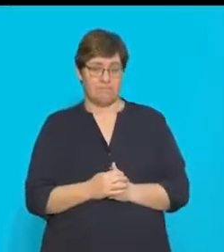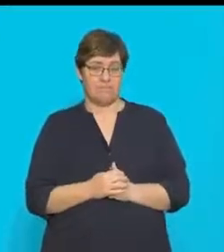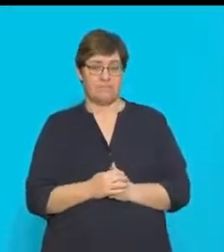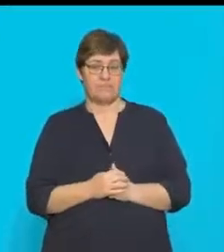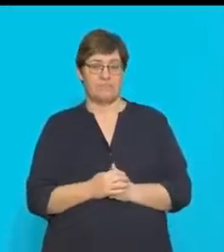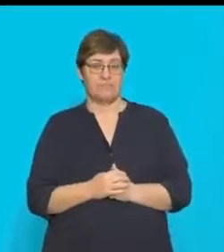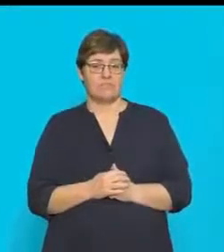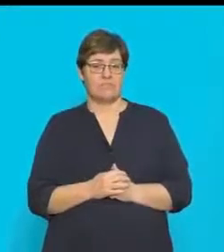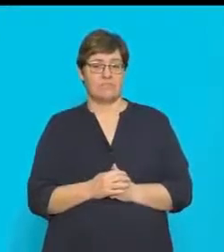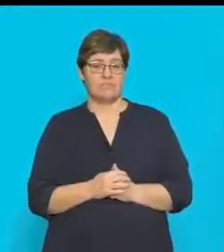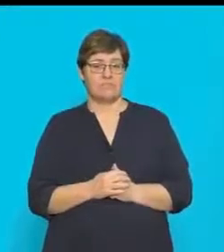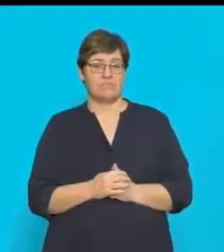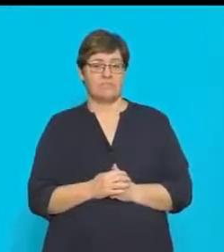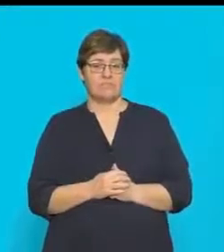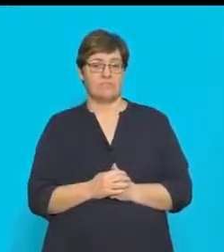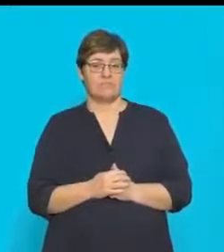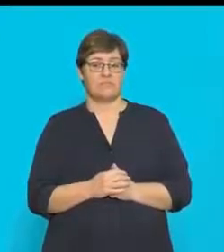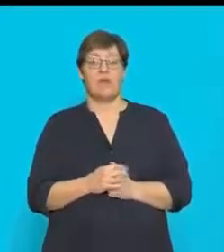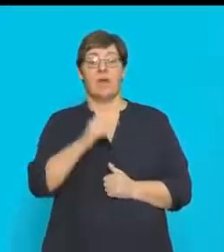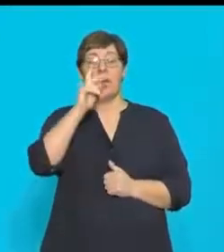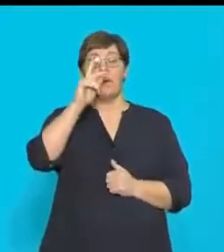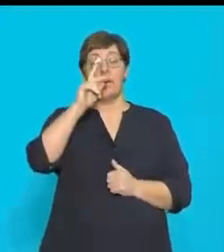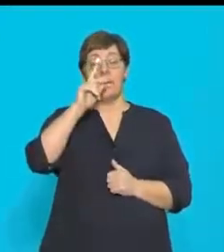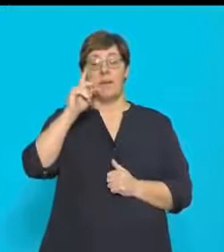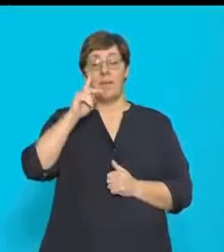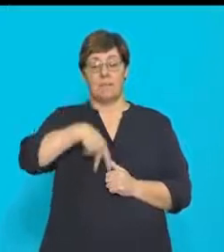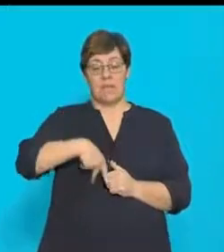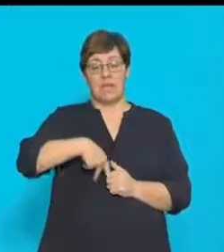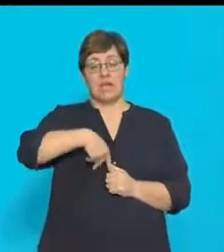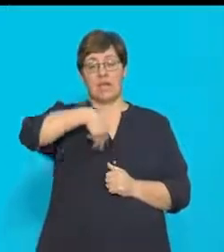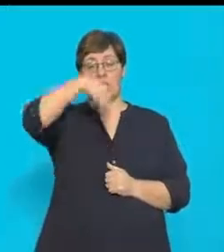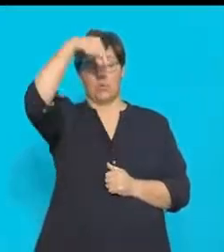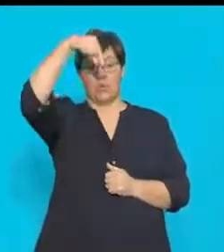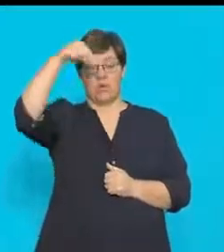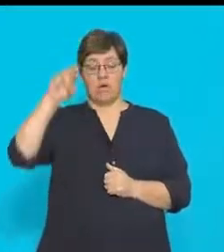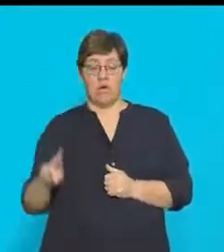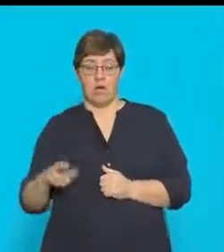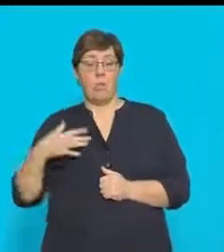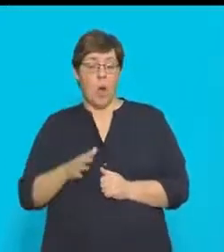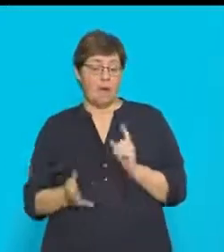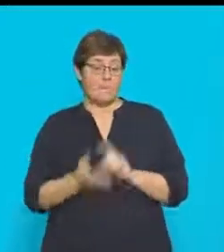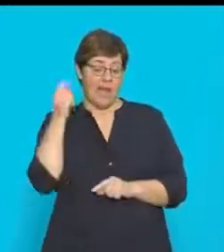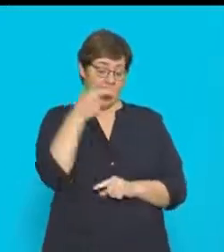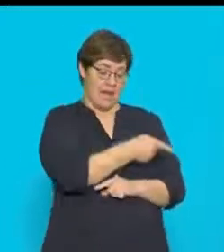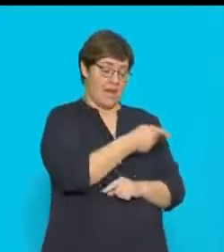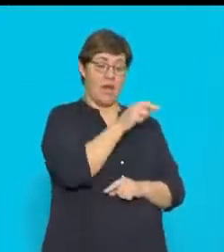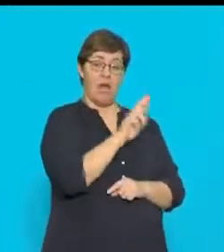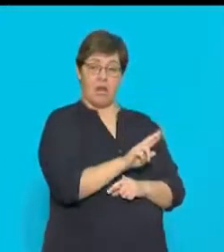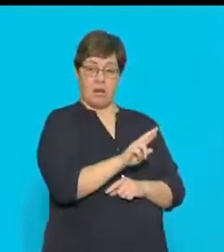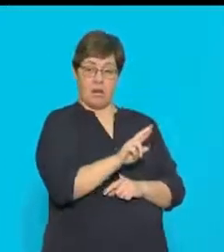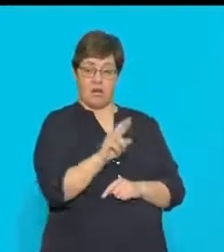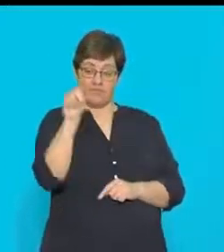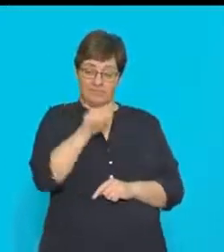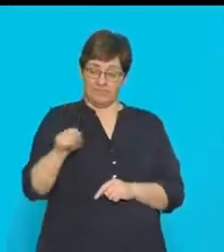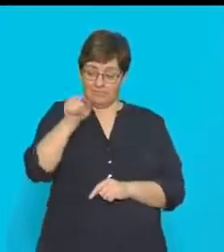Okay. In this diagram PQR, they want us to find R. So if they want